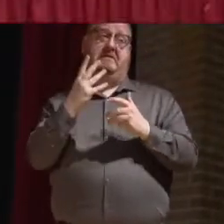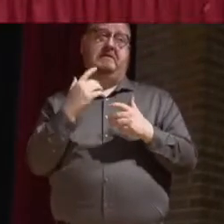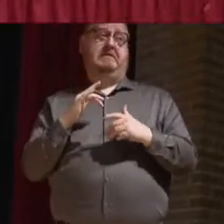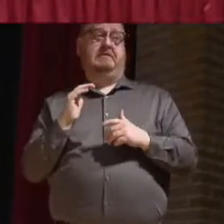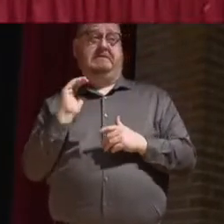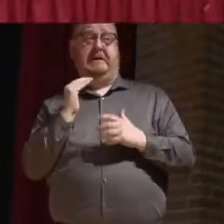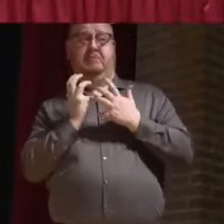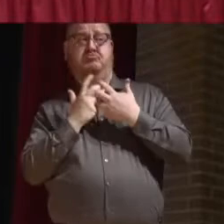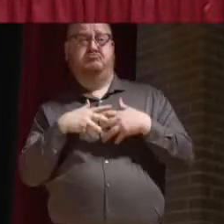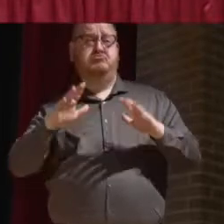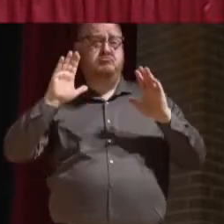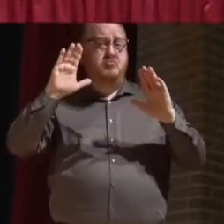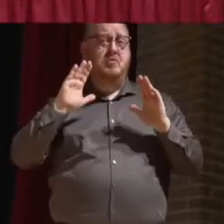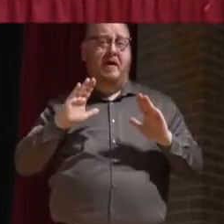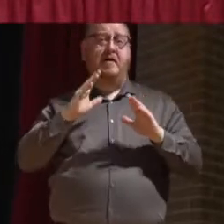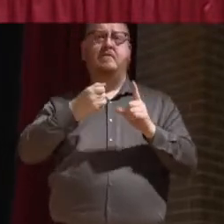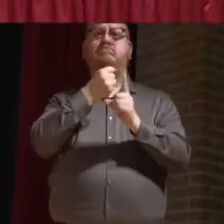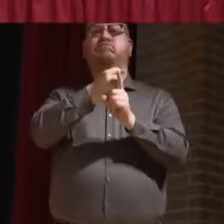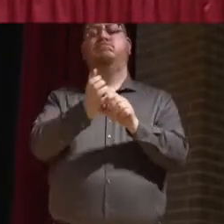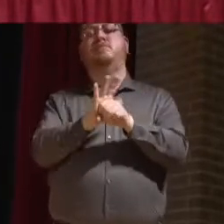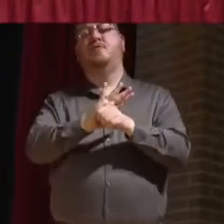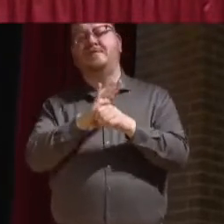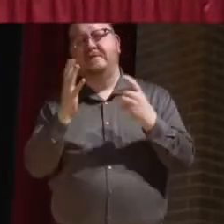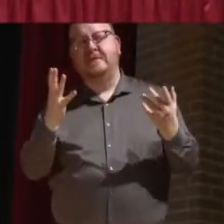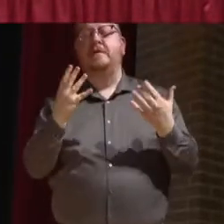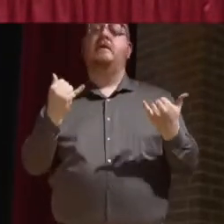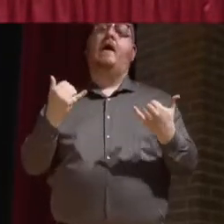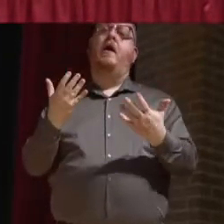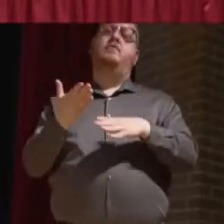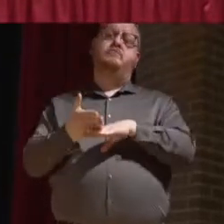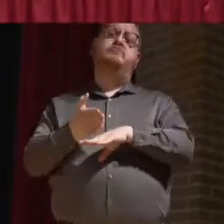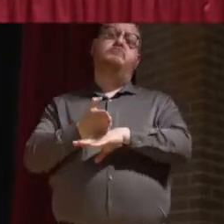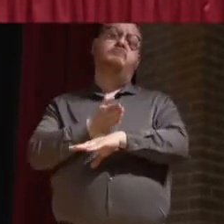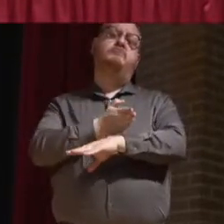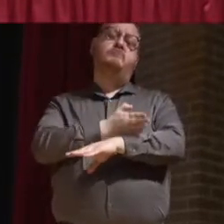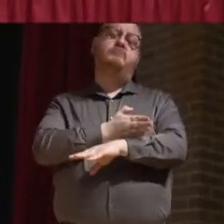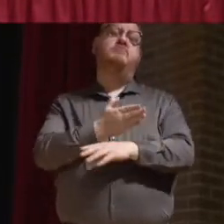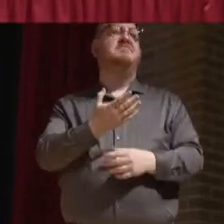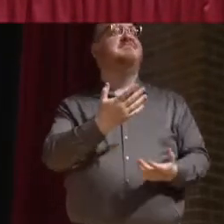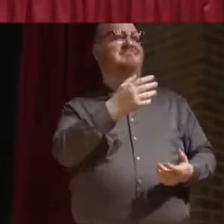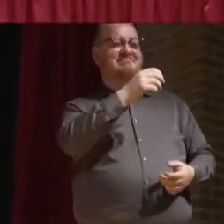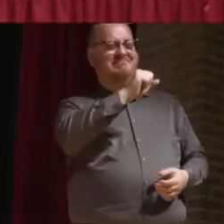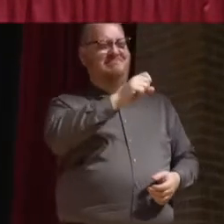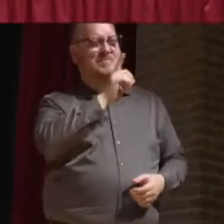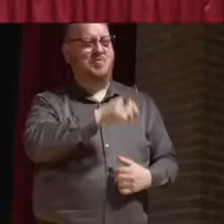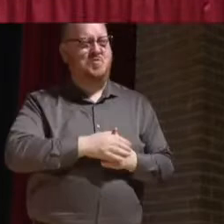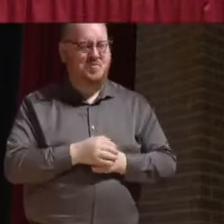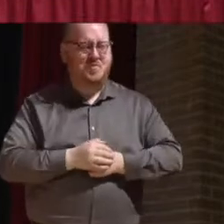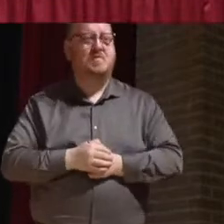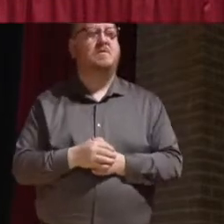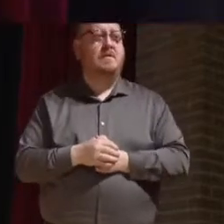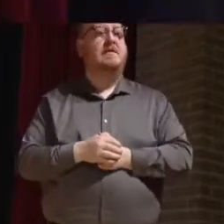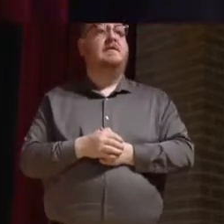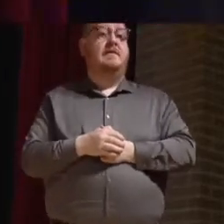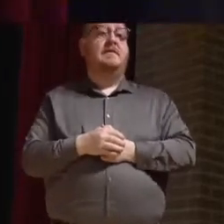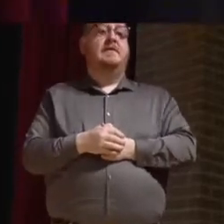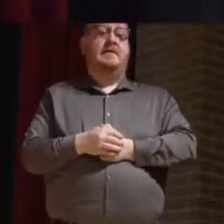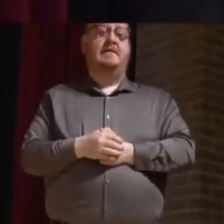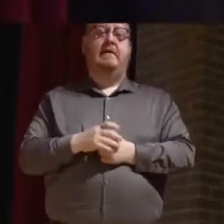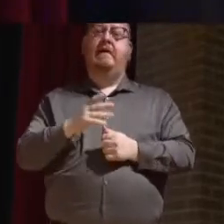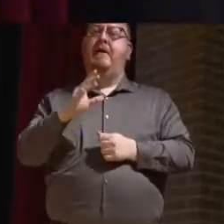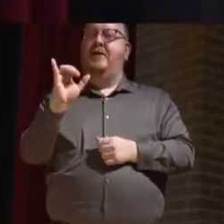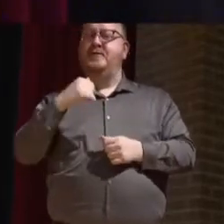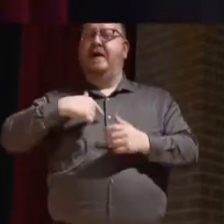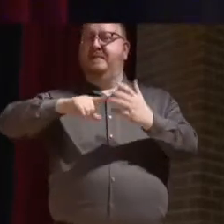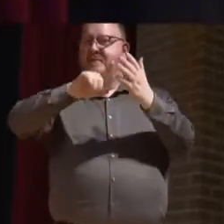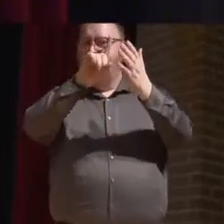right. but we're getting better. Yeah, we are. I saw, I've been researching some